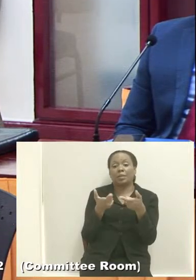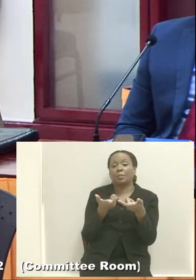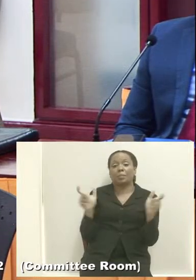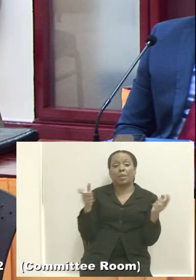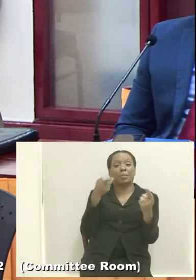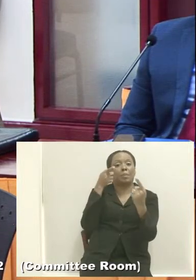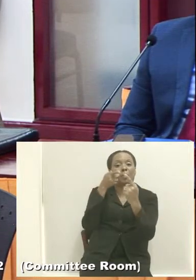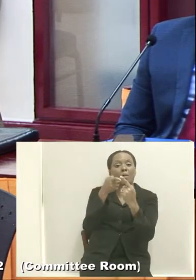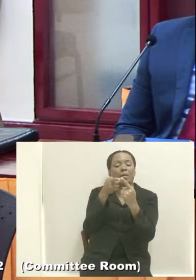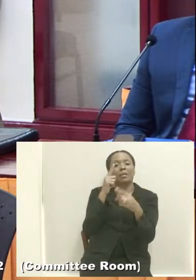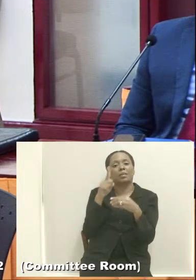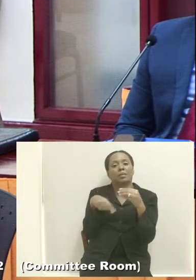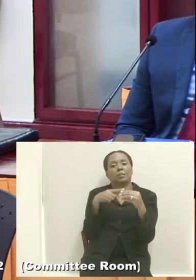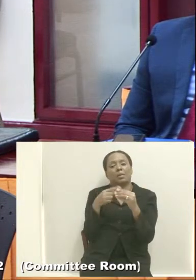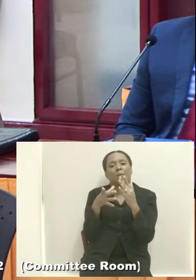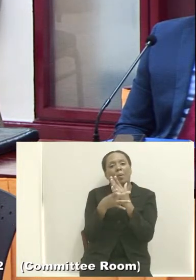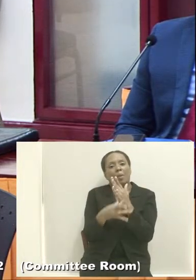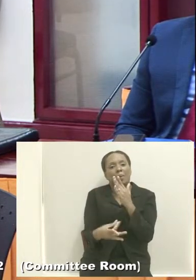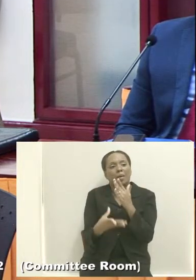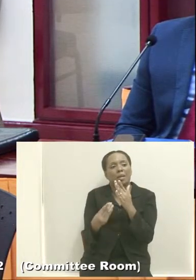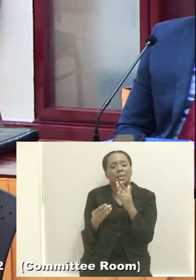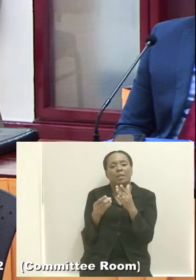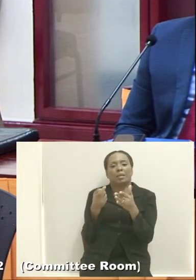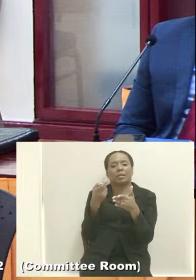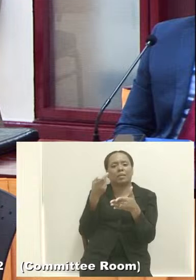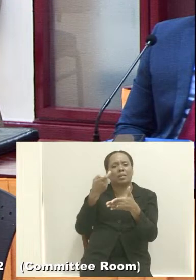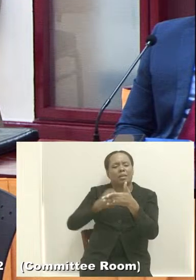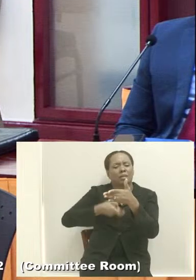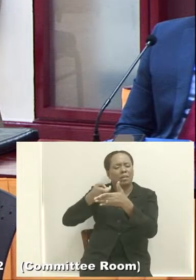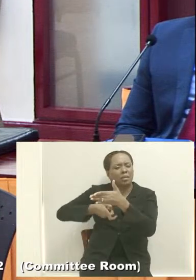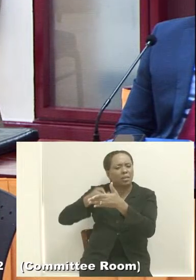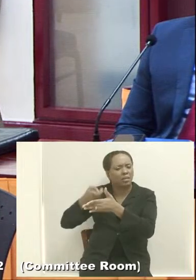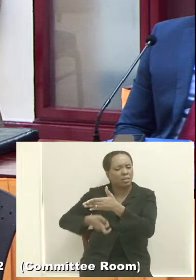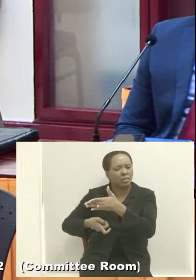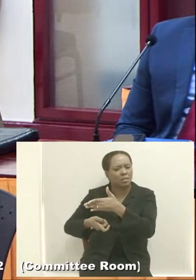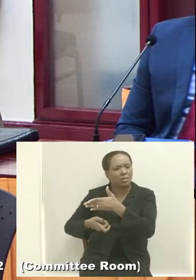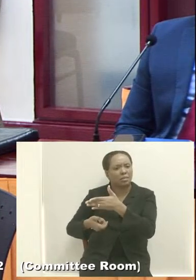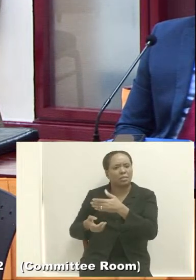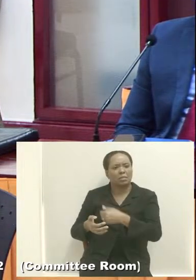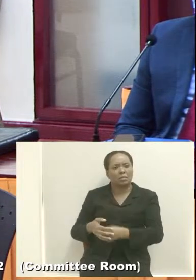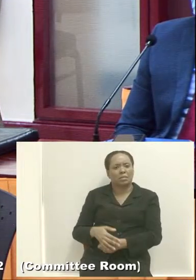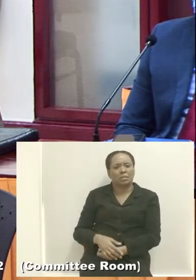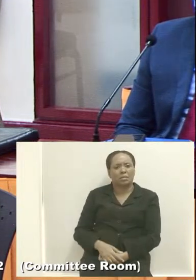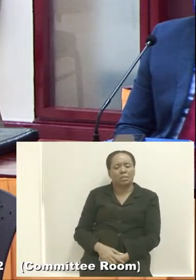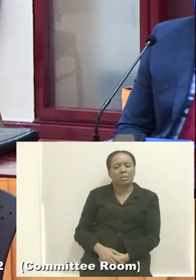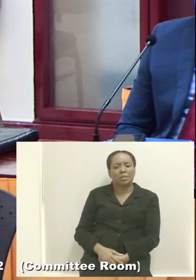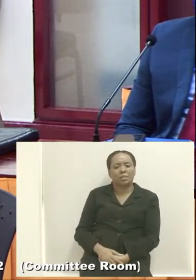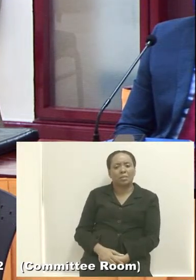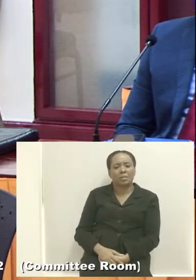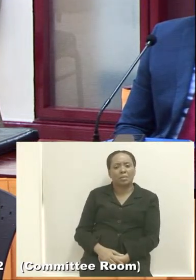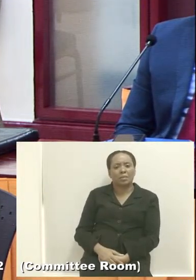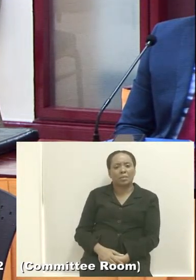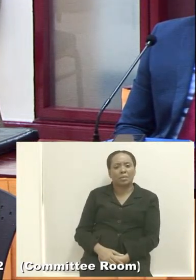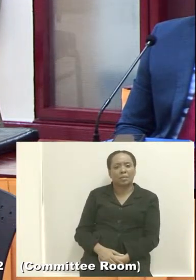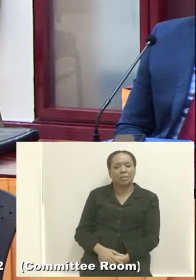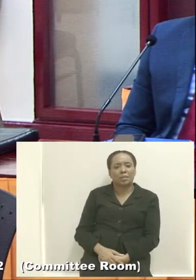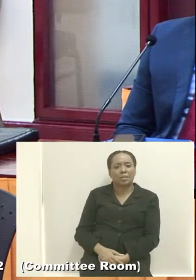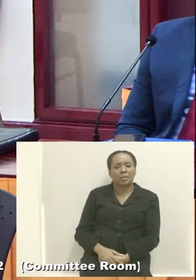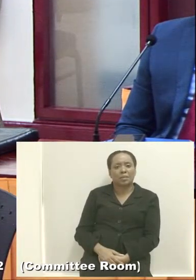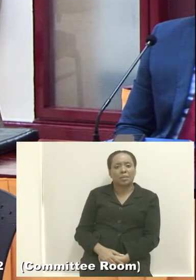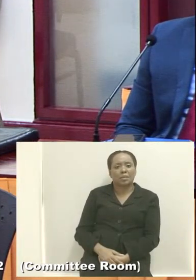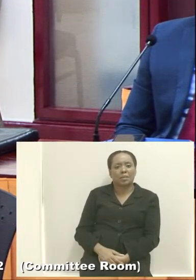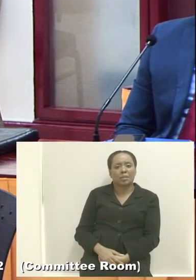volatility has often resulted in the price of electricity